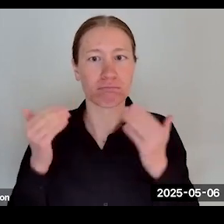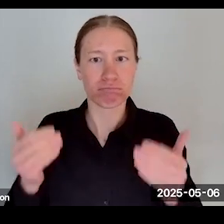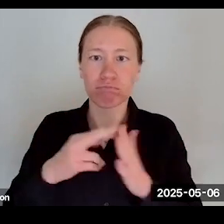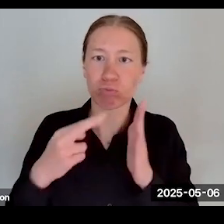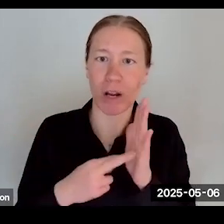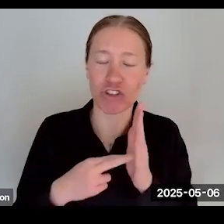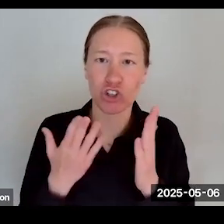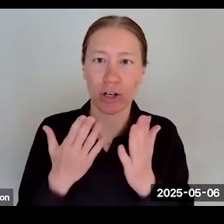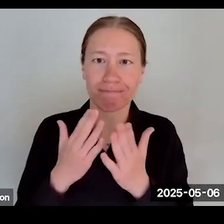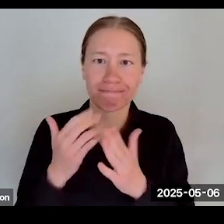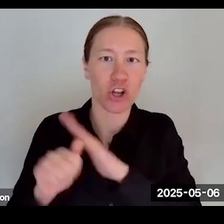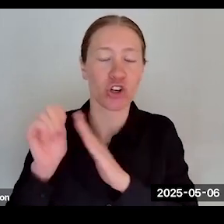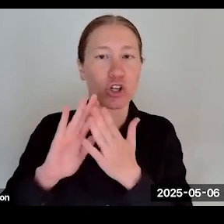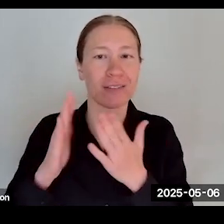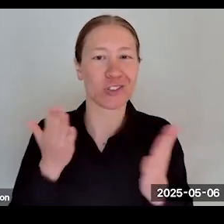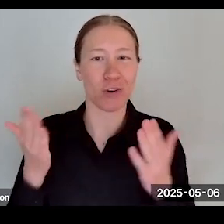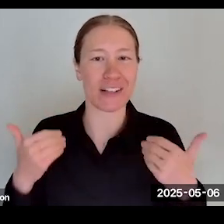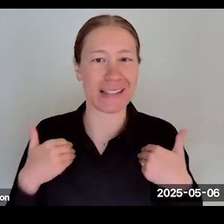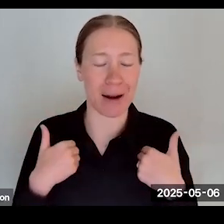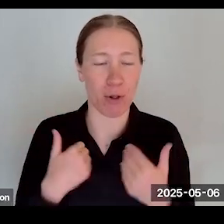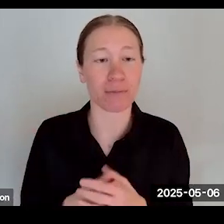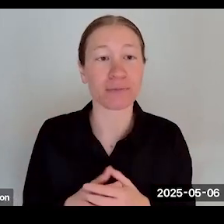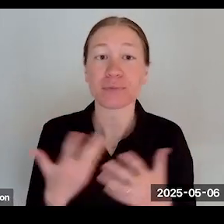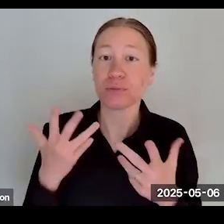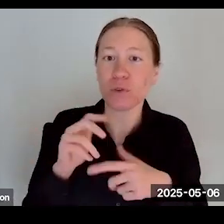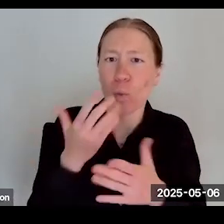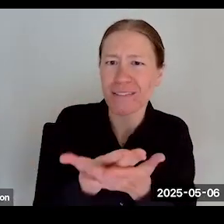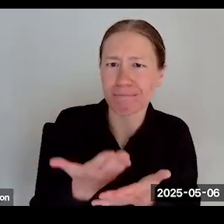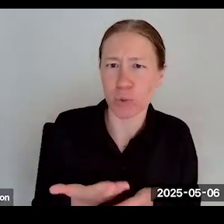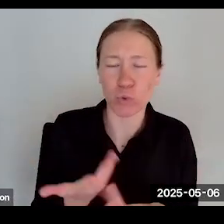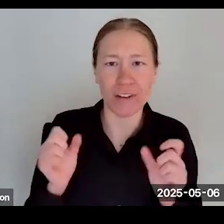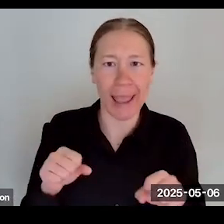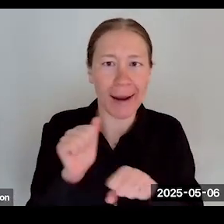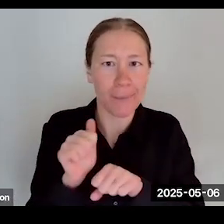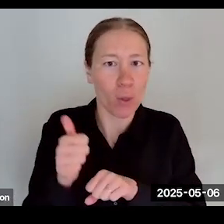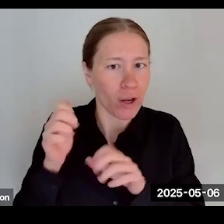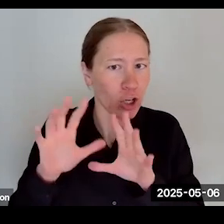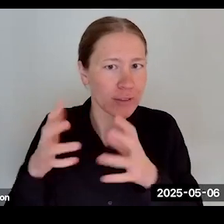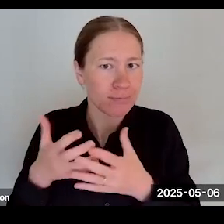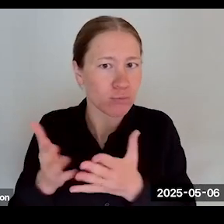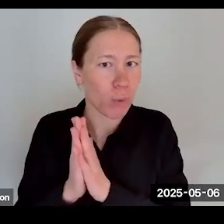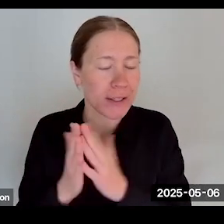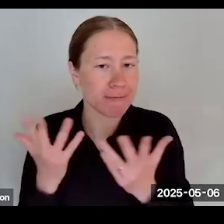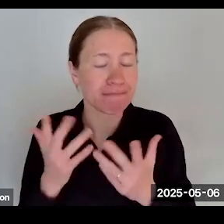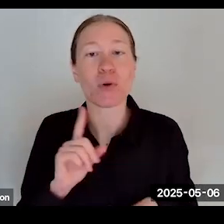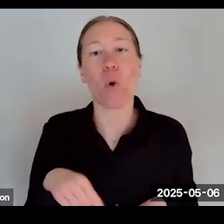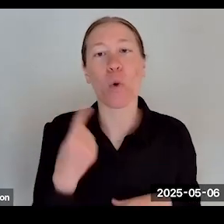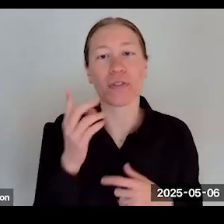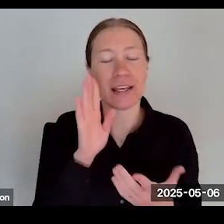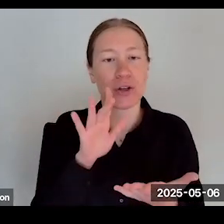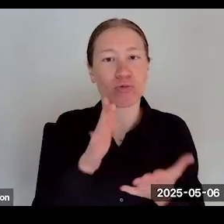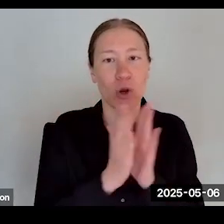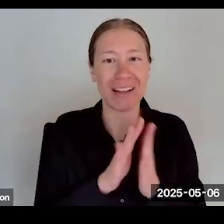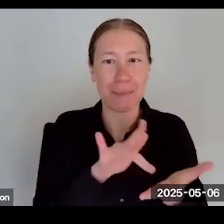What documentation may employers request related to service animals? We're only going to request medical documentation when the